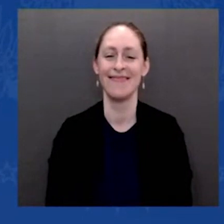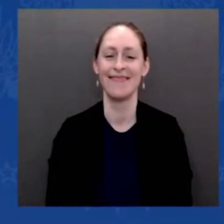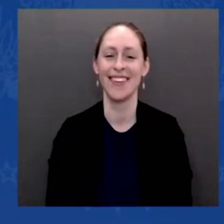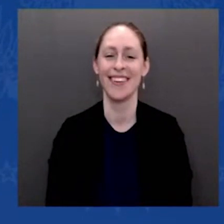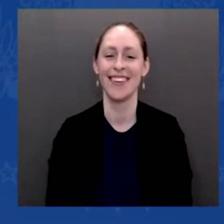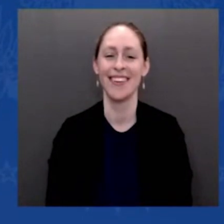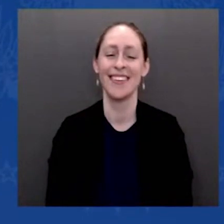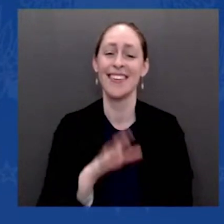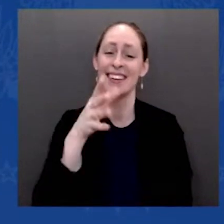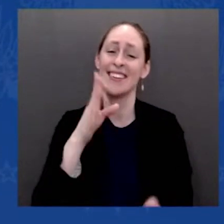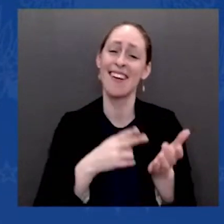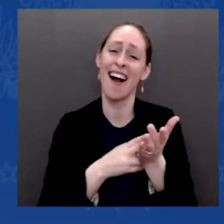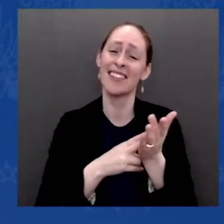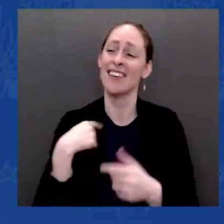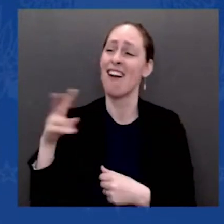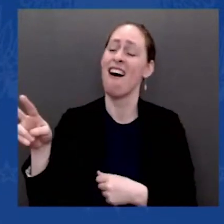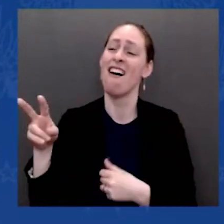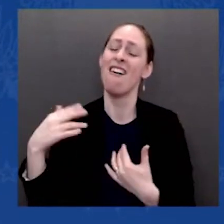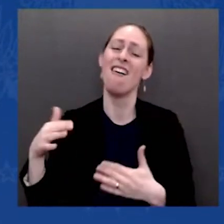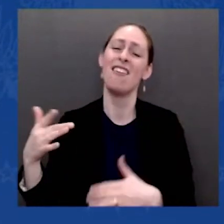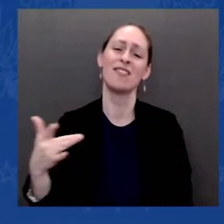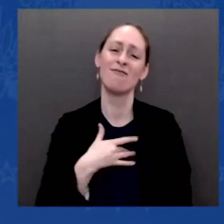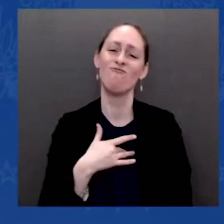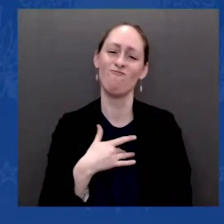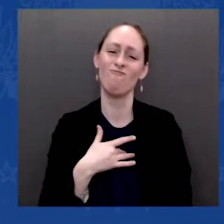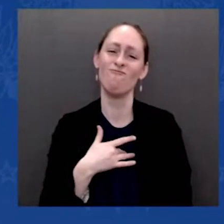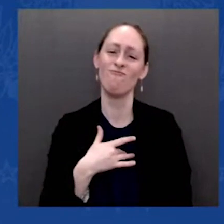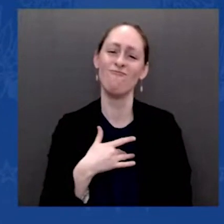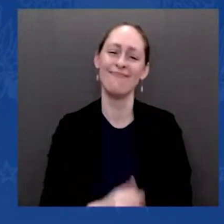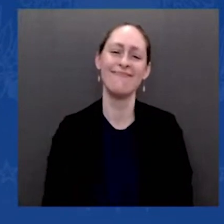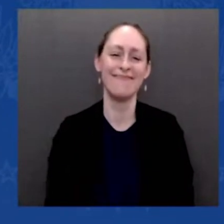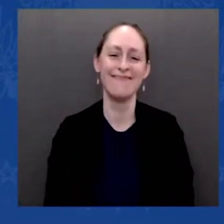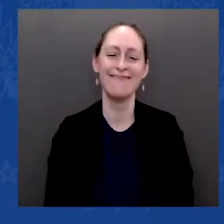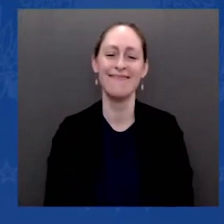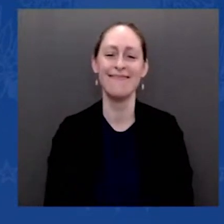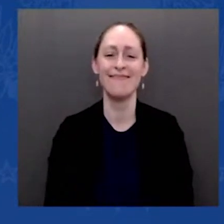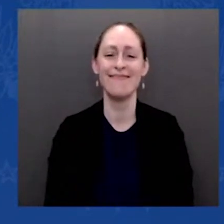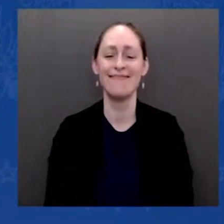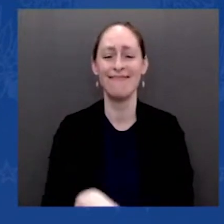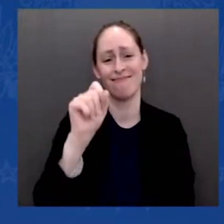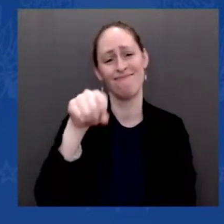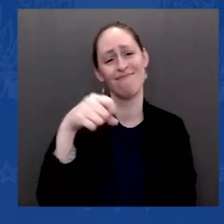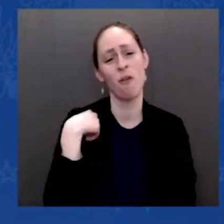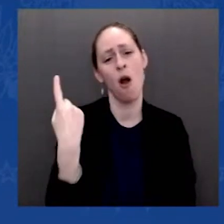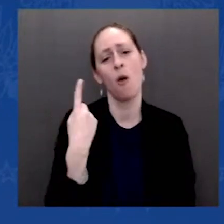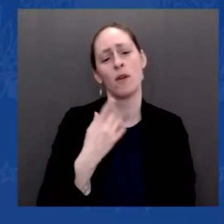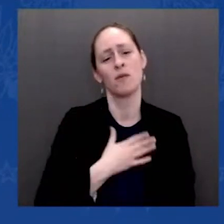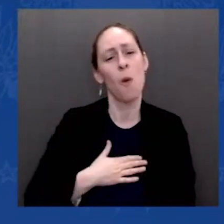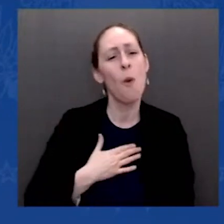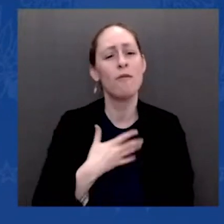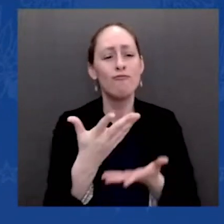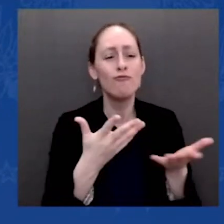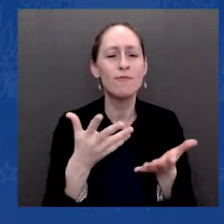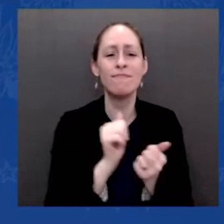to you, and I'd like to say something I enjoy is talking to high school students, grammar school students, college students, even law